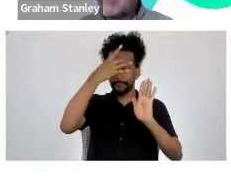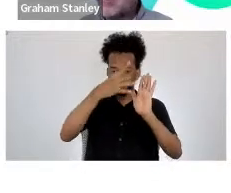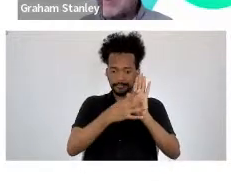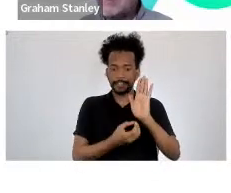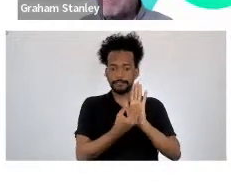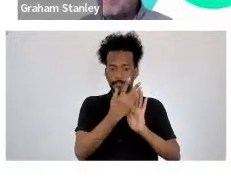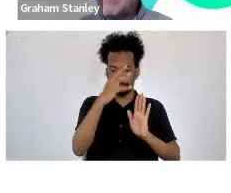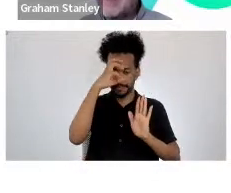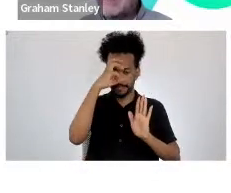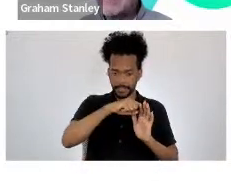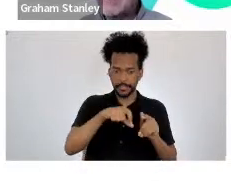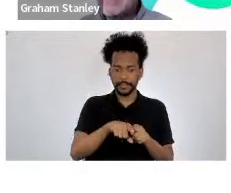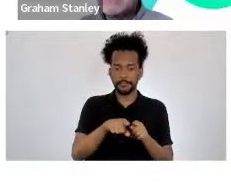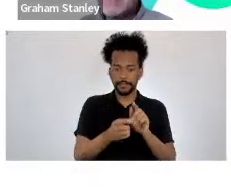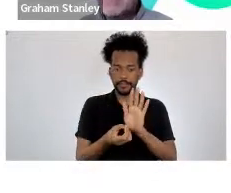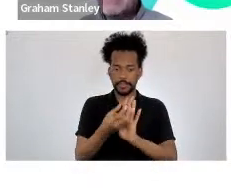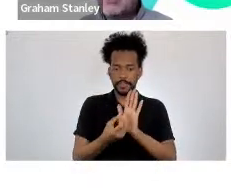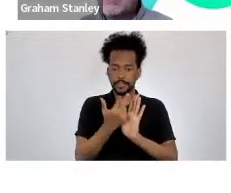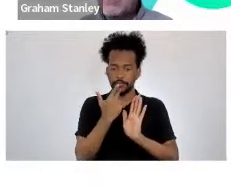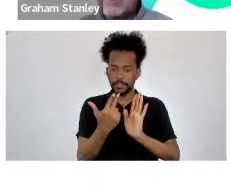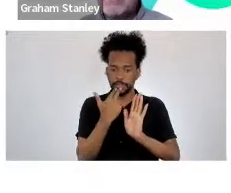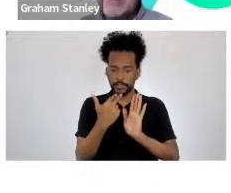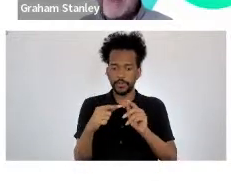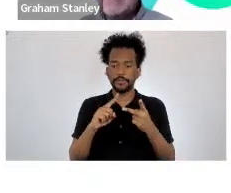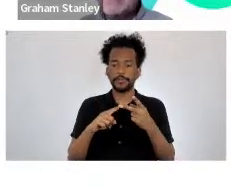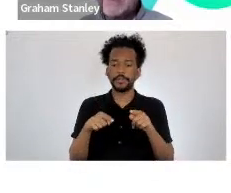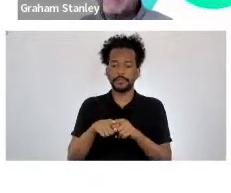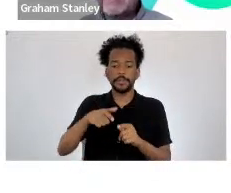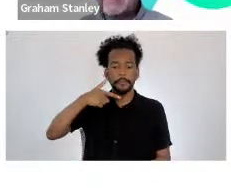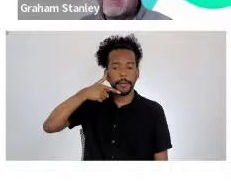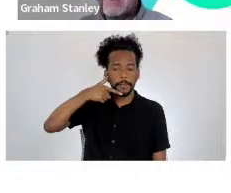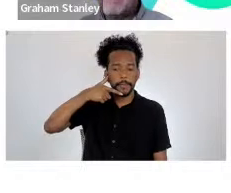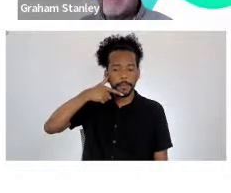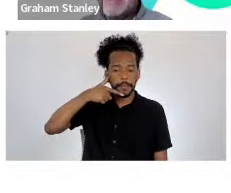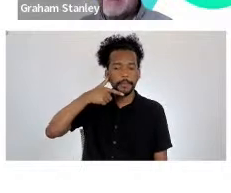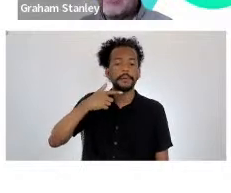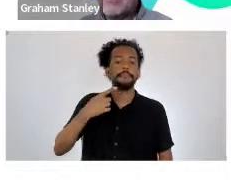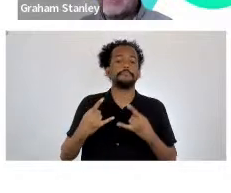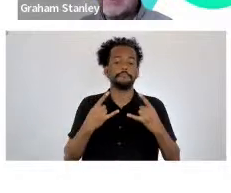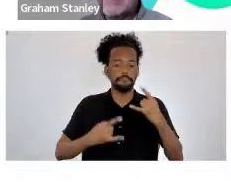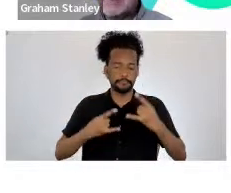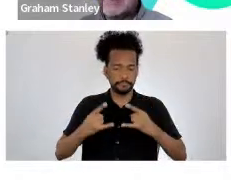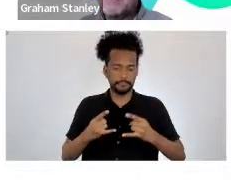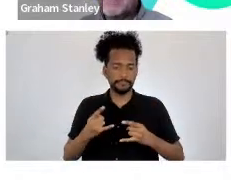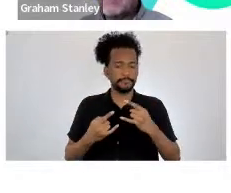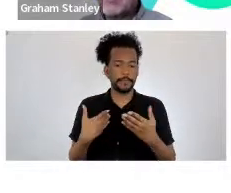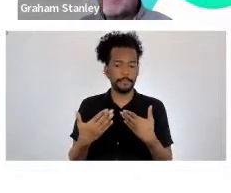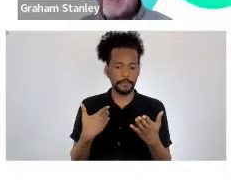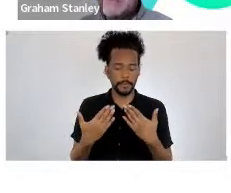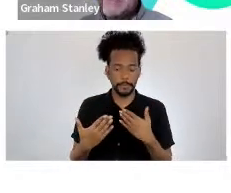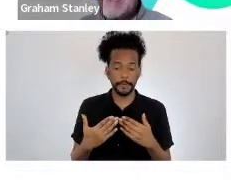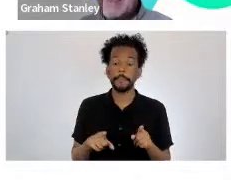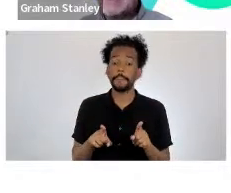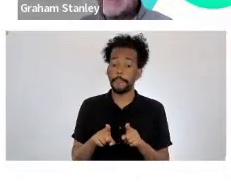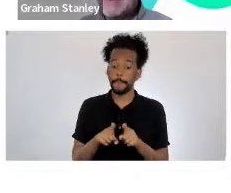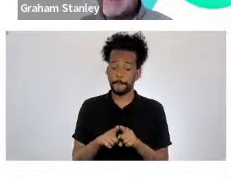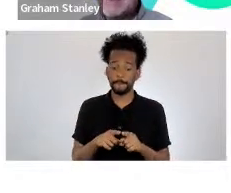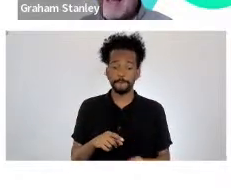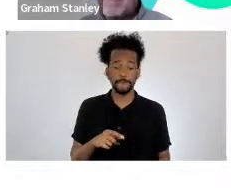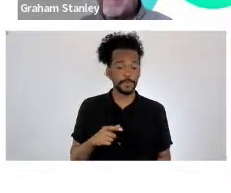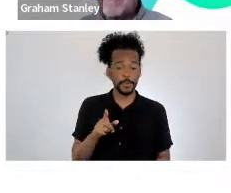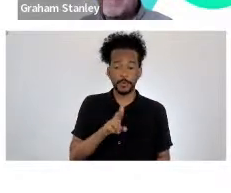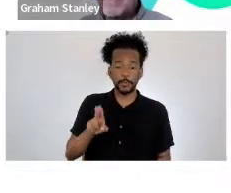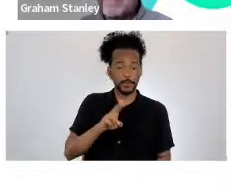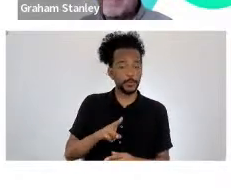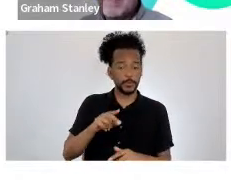respondents, 24%, said they do not use any types of AI tools listed, which may indicate a skills